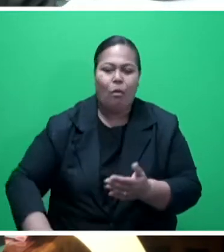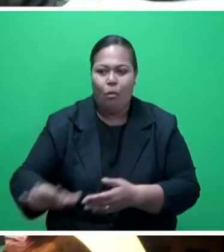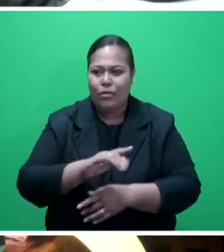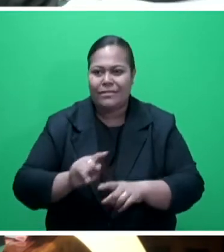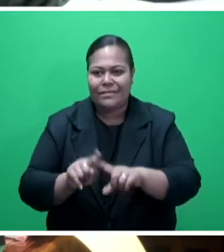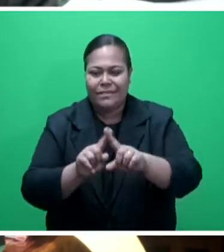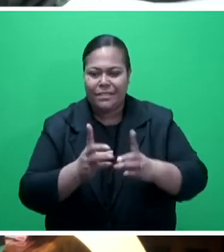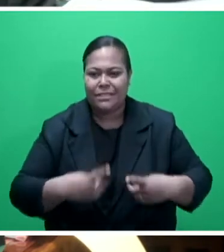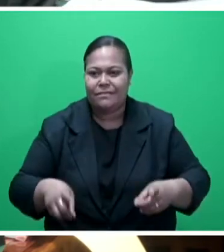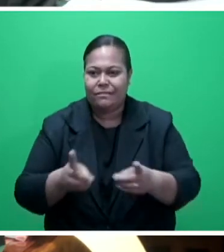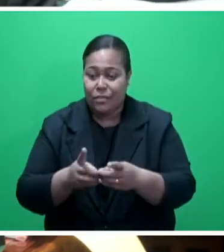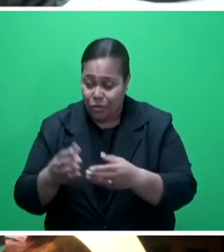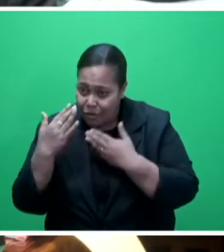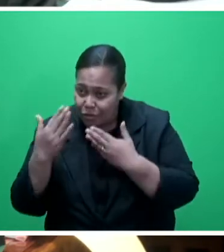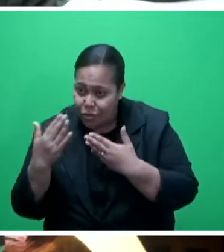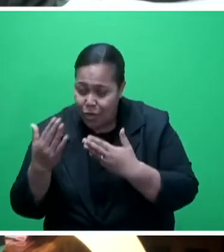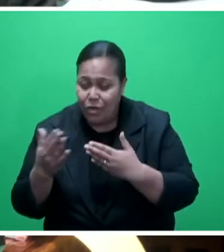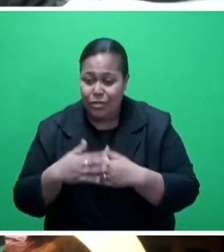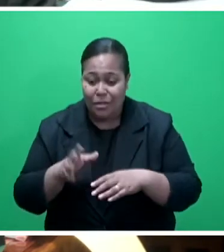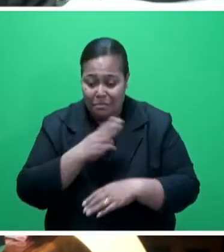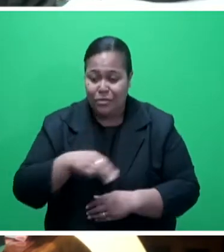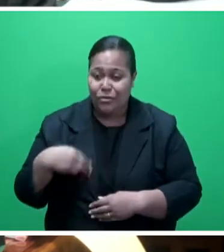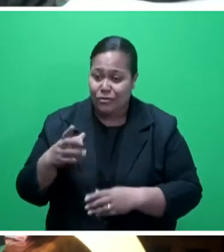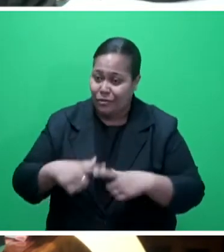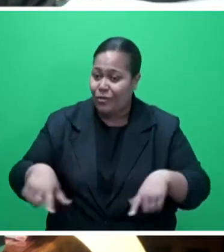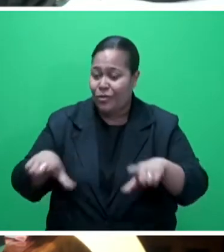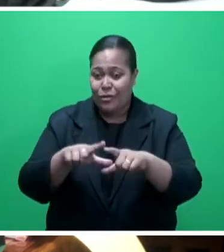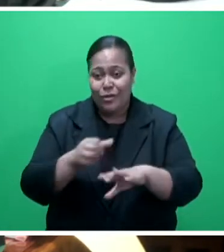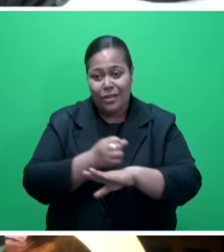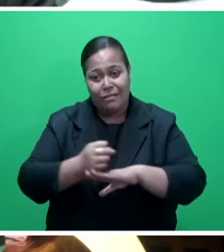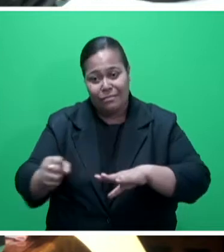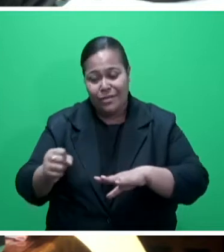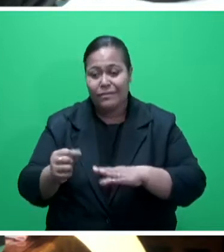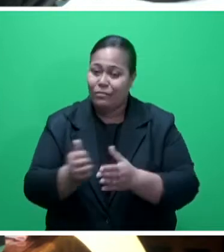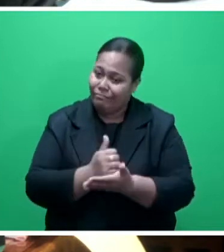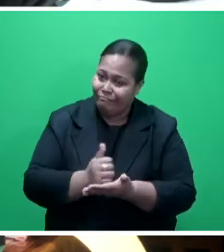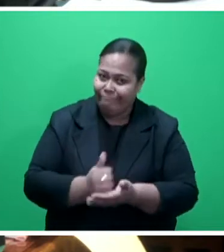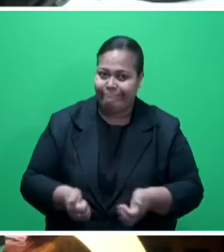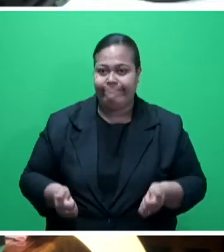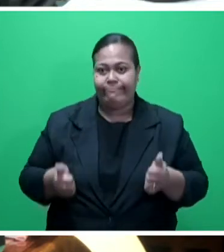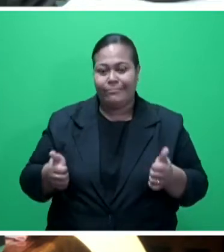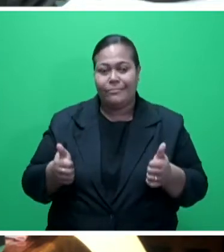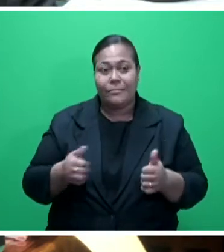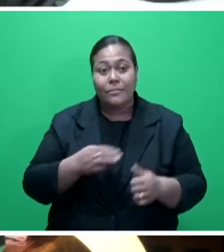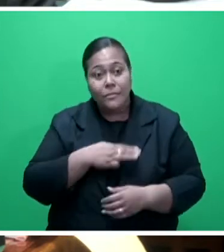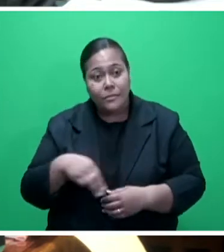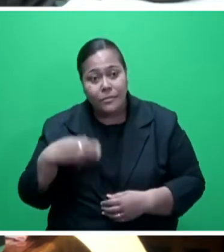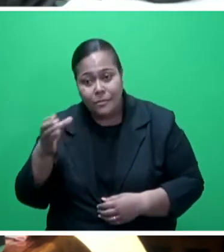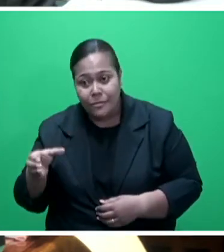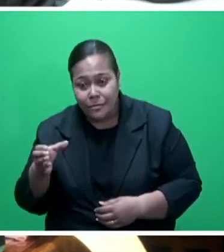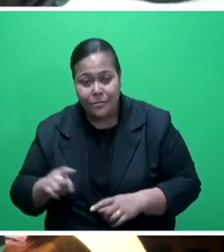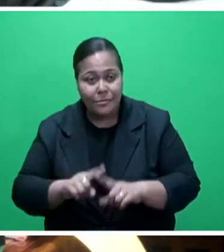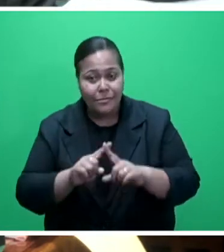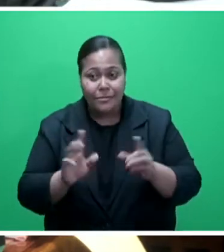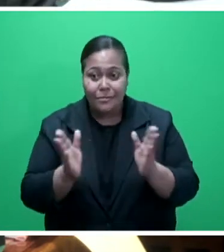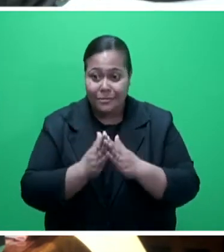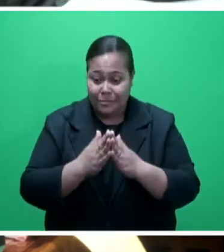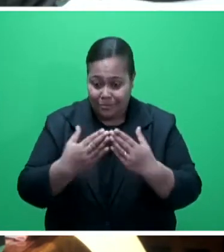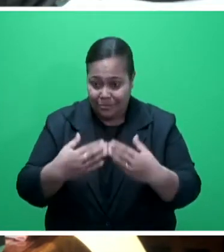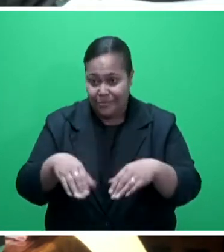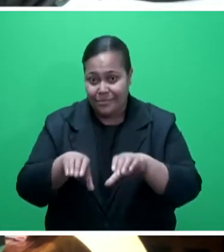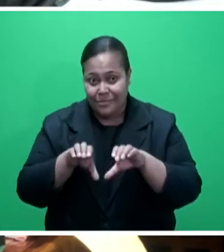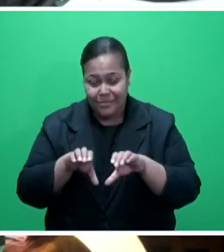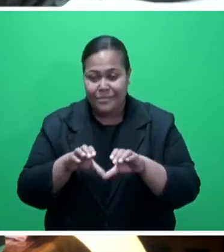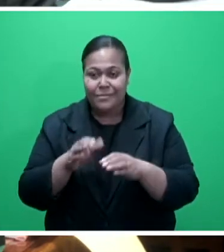servants, and I also acknowledge the Ministry for Local Government for their active participation. Government ministries and town councils also work together at